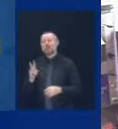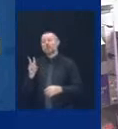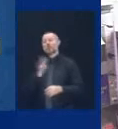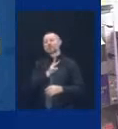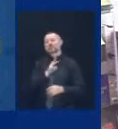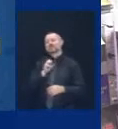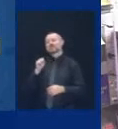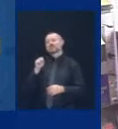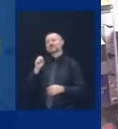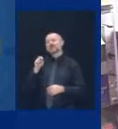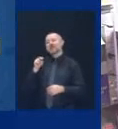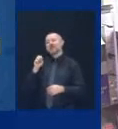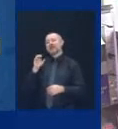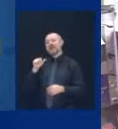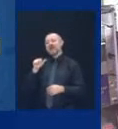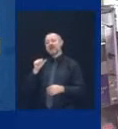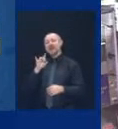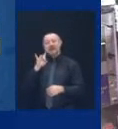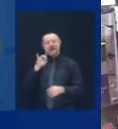Lancaster